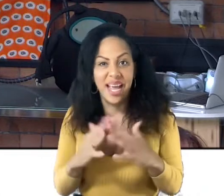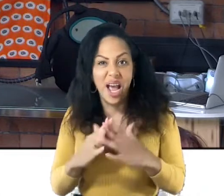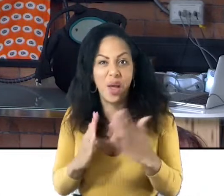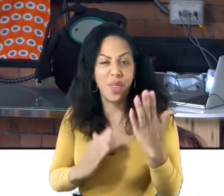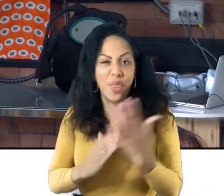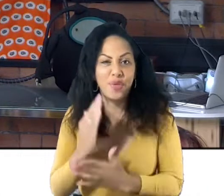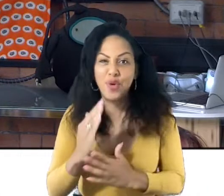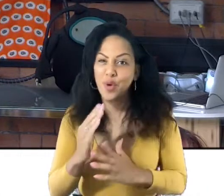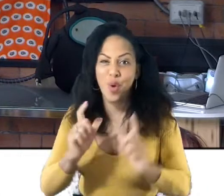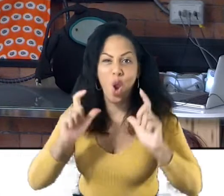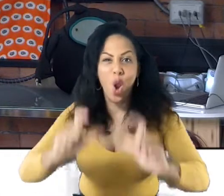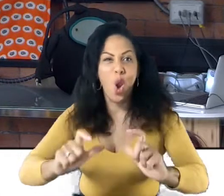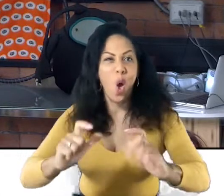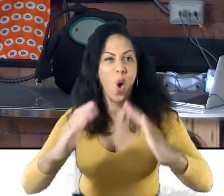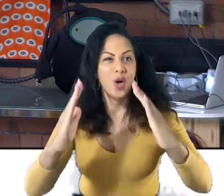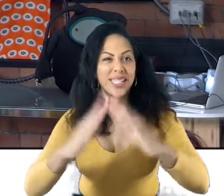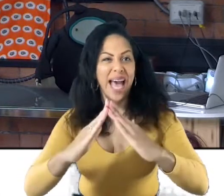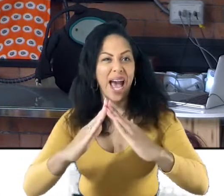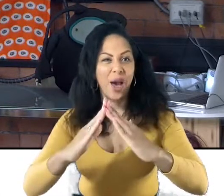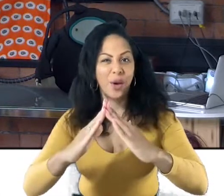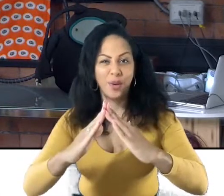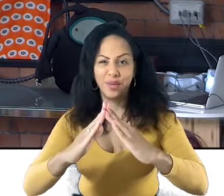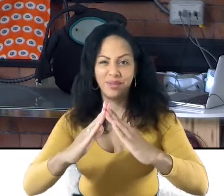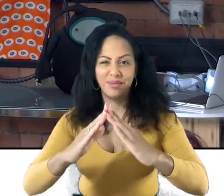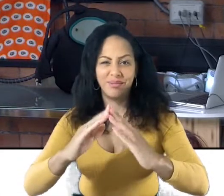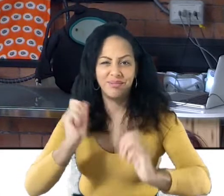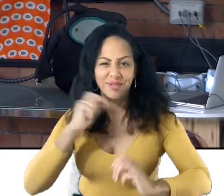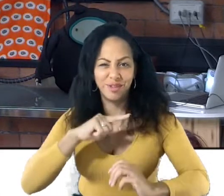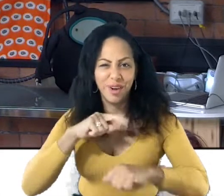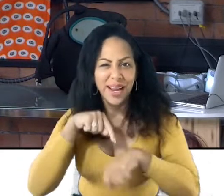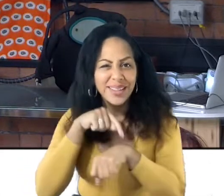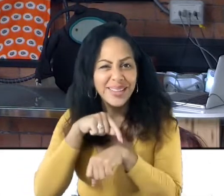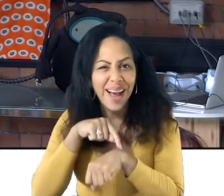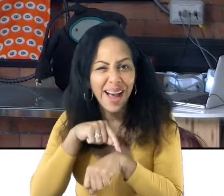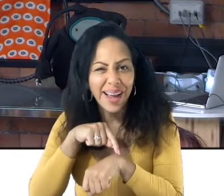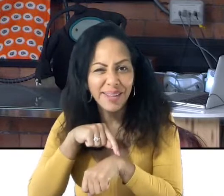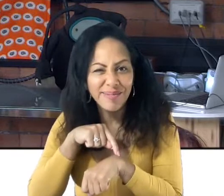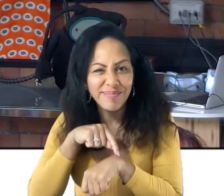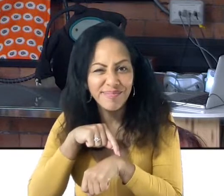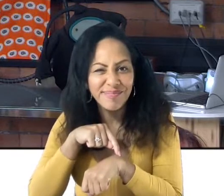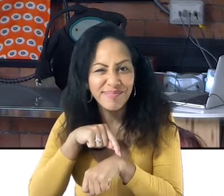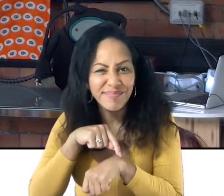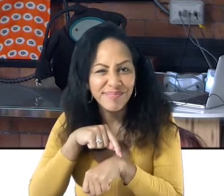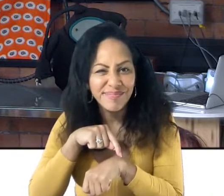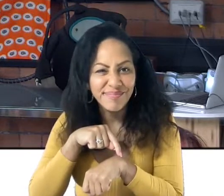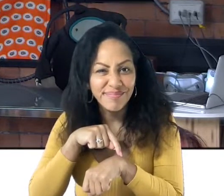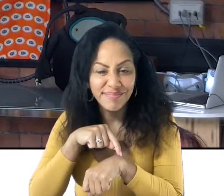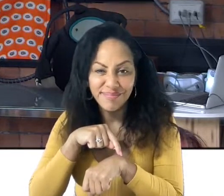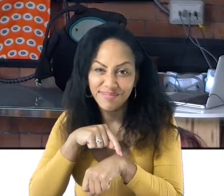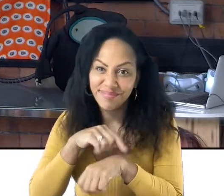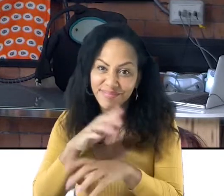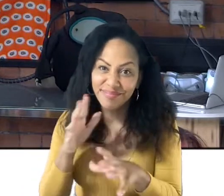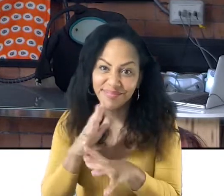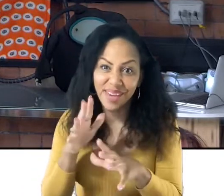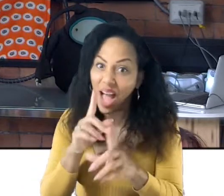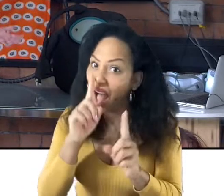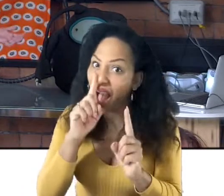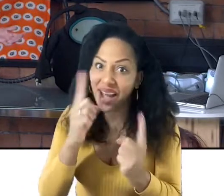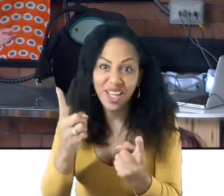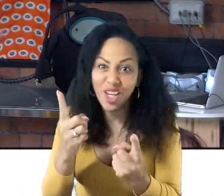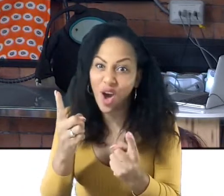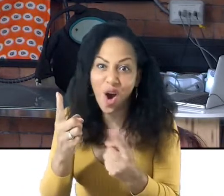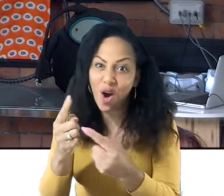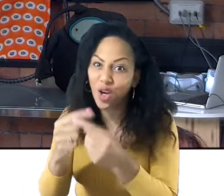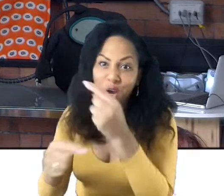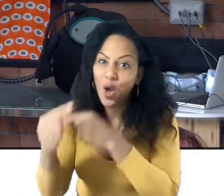weirdness, I decided that I would like to, well, I guess because actually I couldn't go back to where I'm from, which is a place